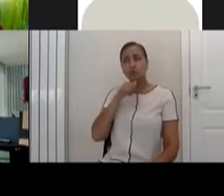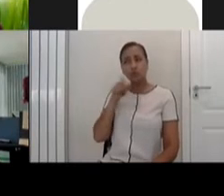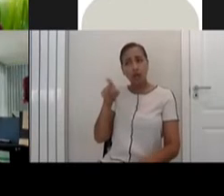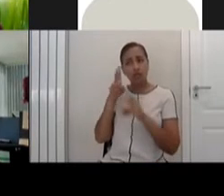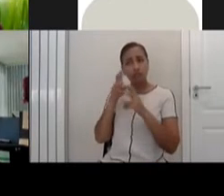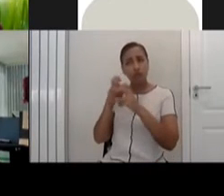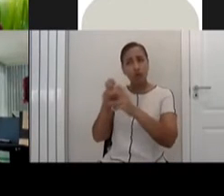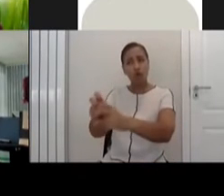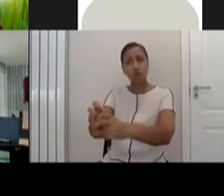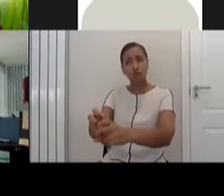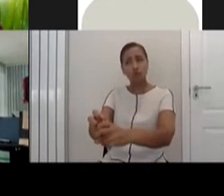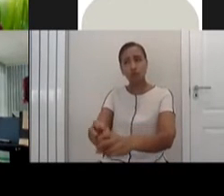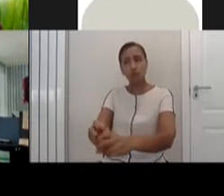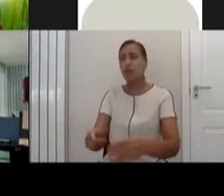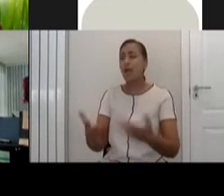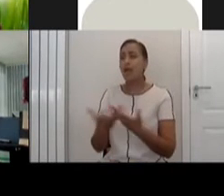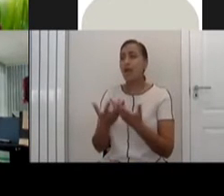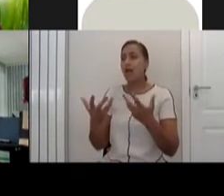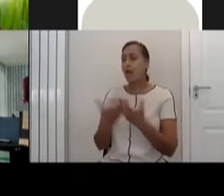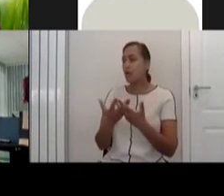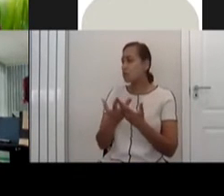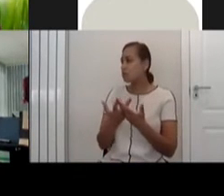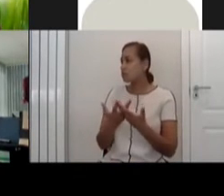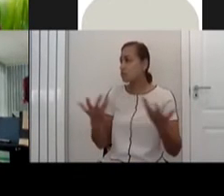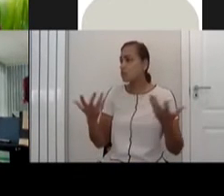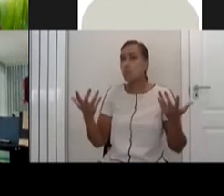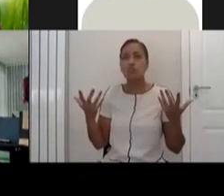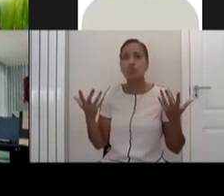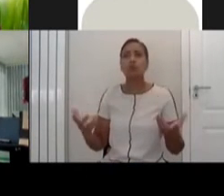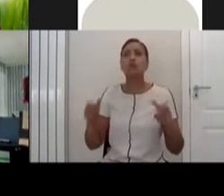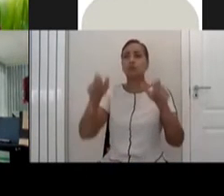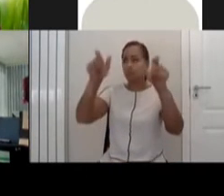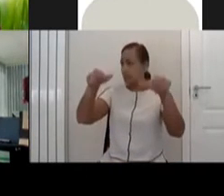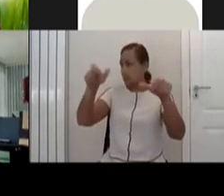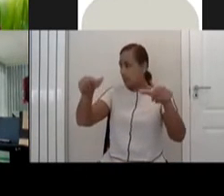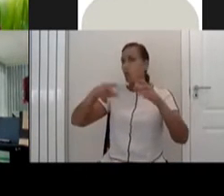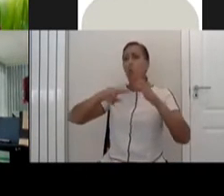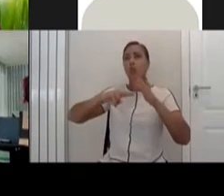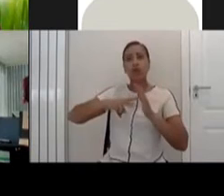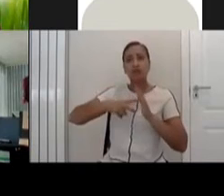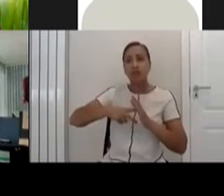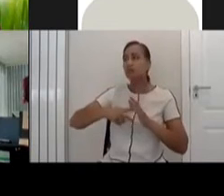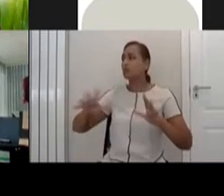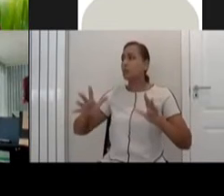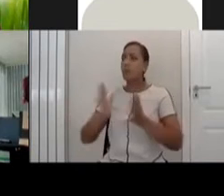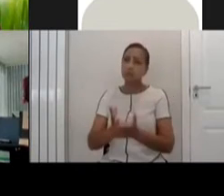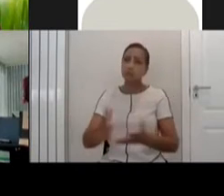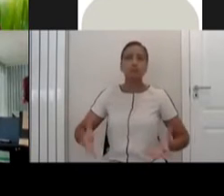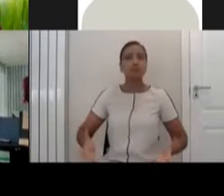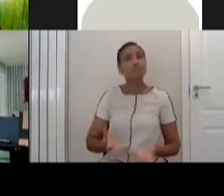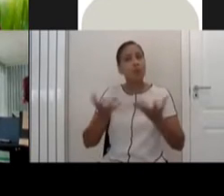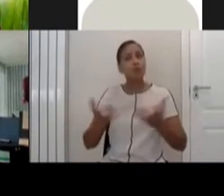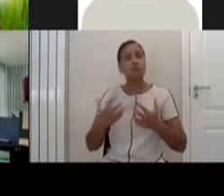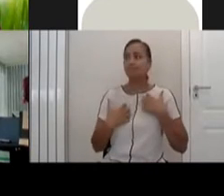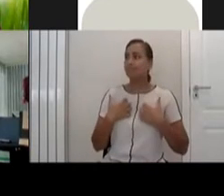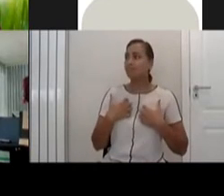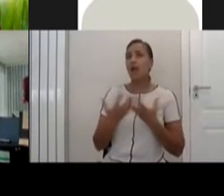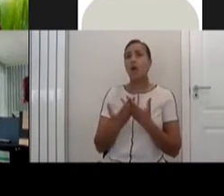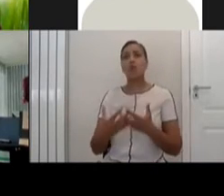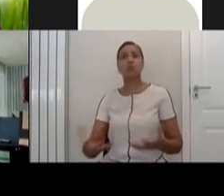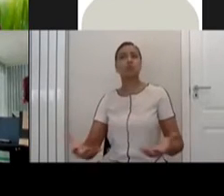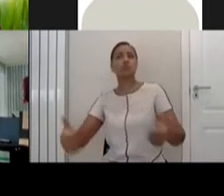an opportunity to maximise sort of people's and organisations' motivation to address these